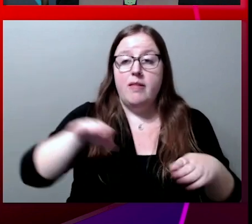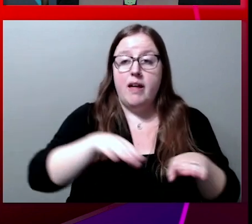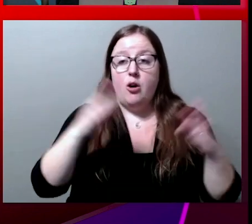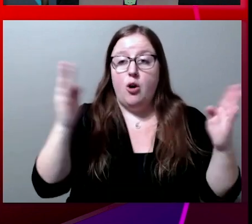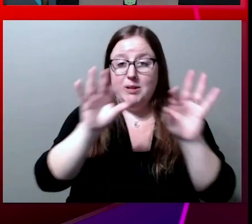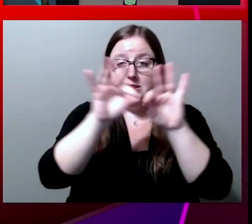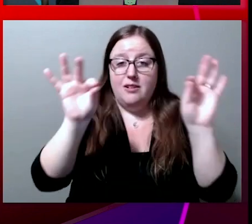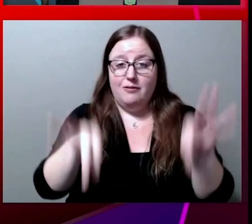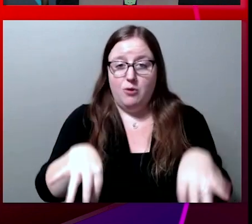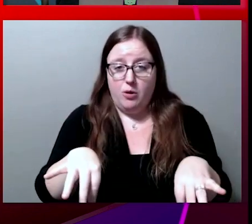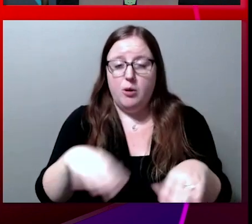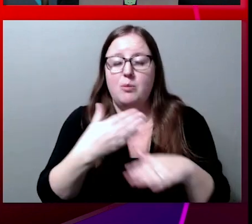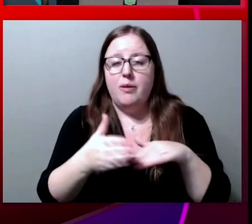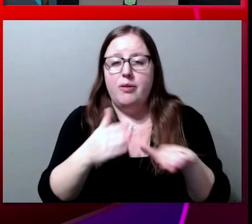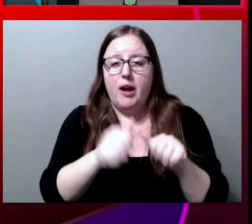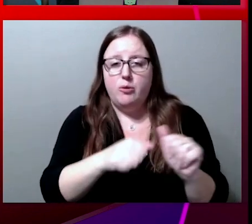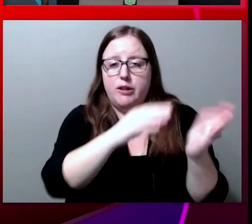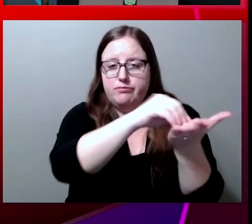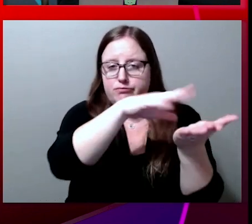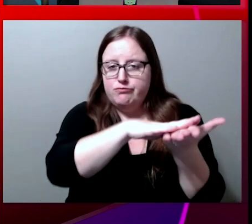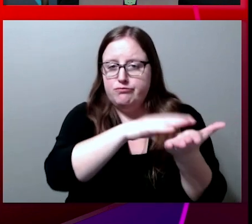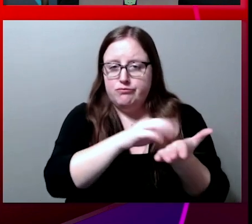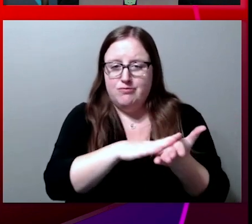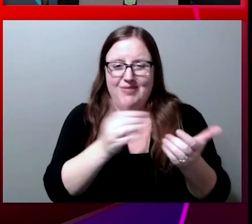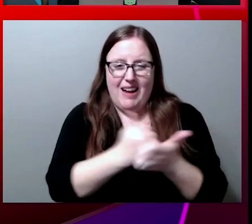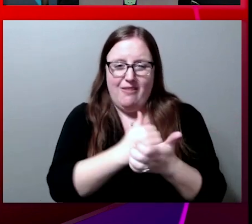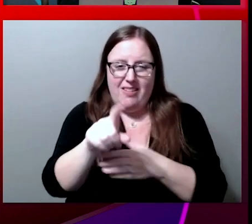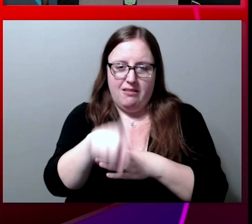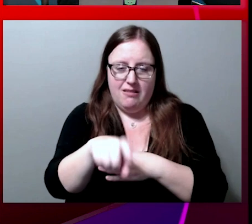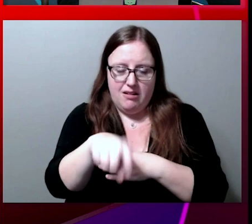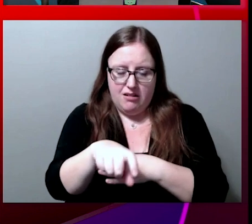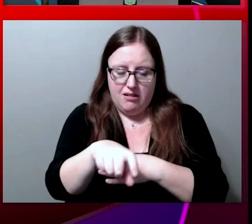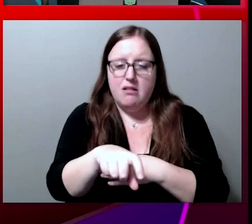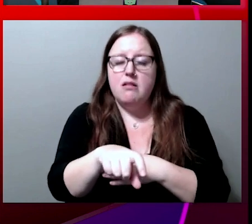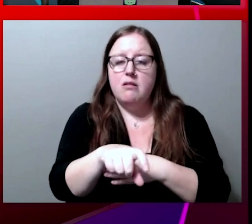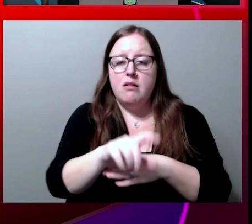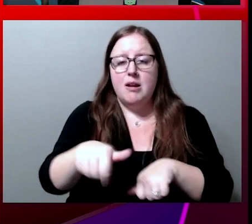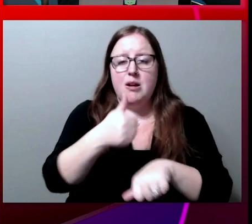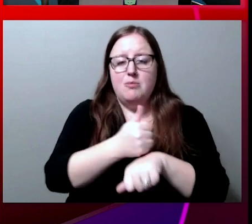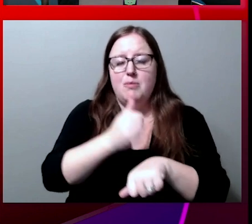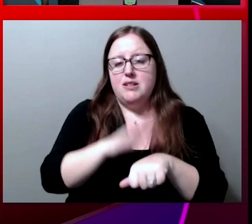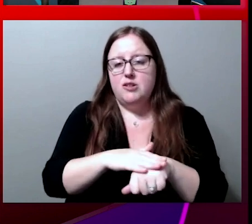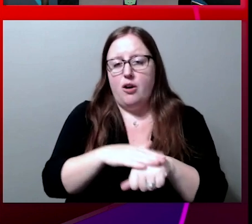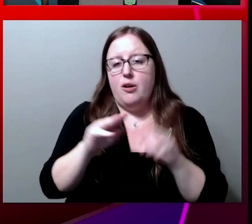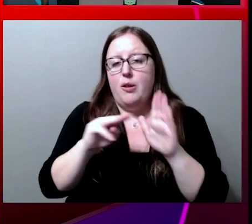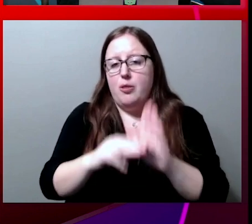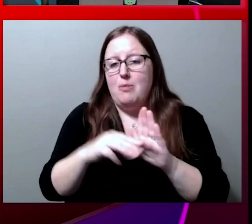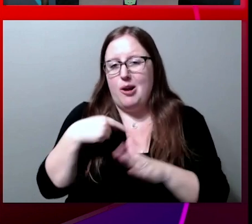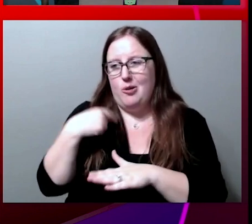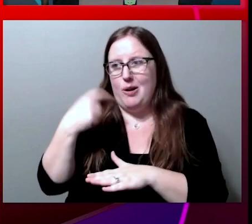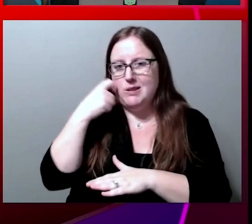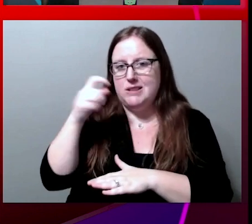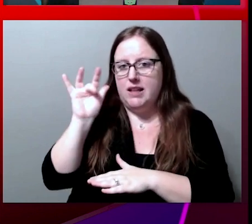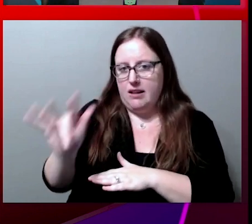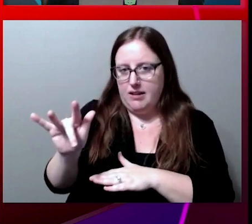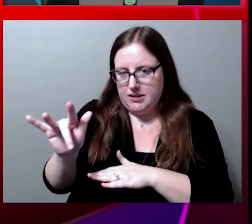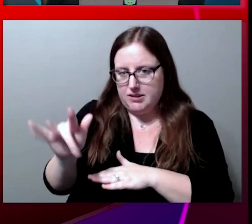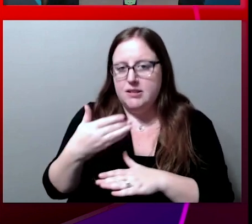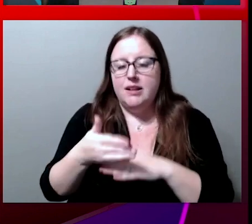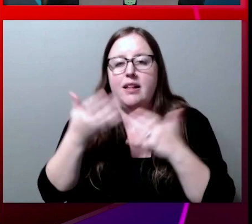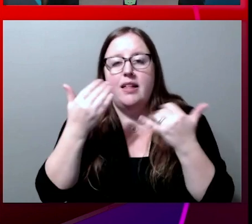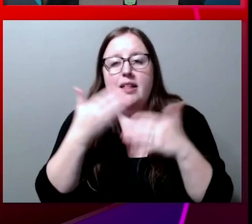and it pre-populates all the necessary fields based on the model that I just clicked. And I just need to type